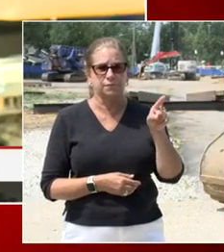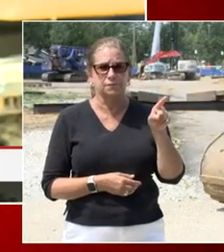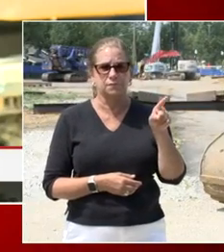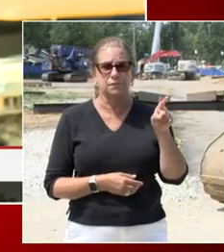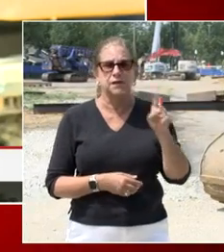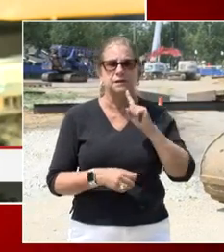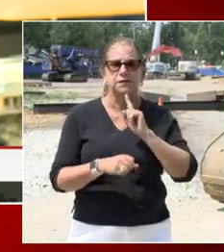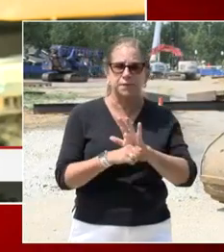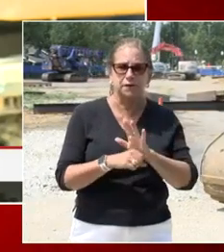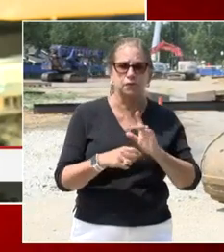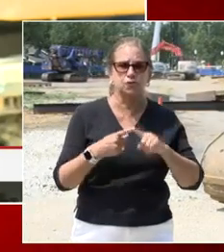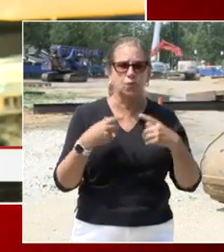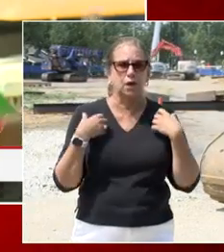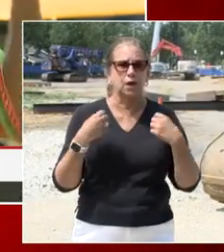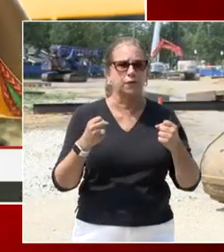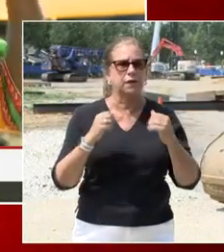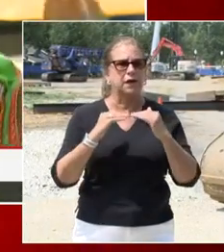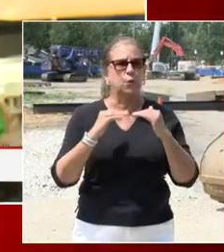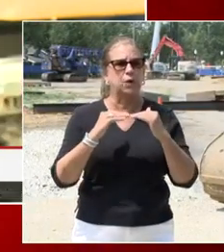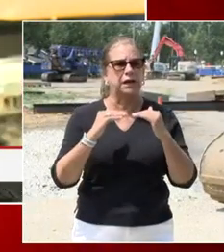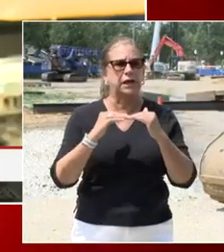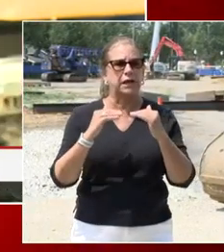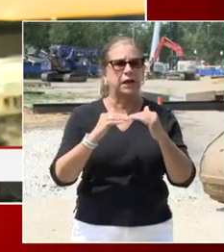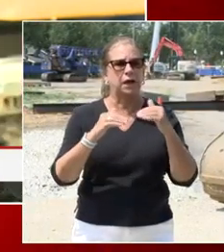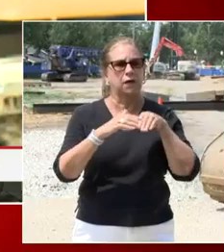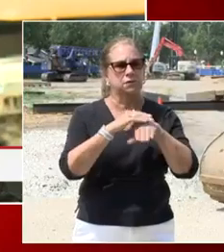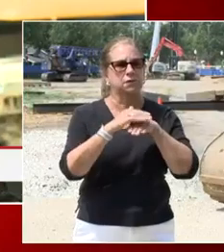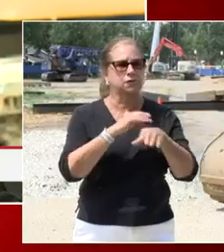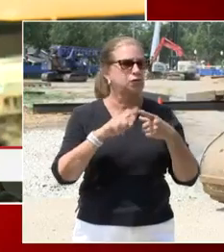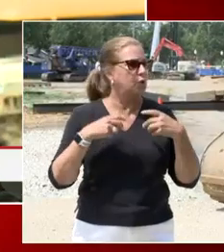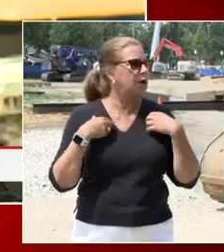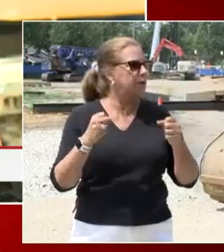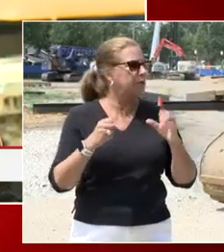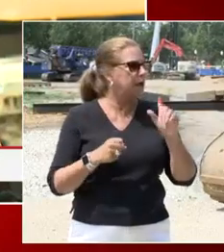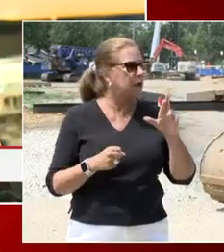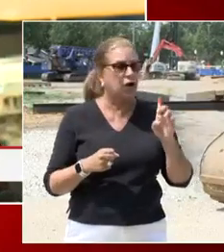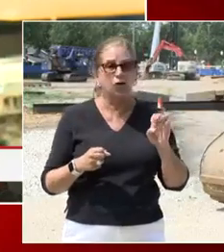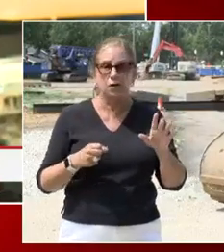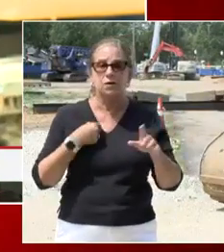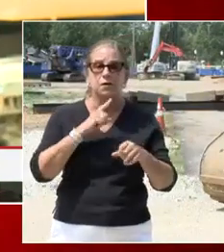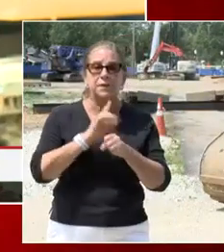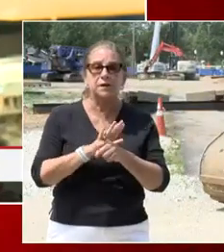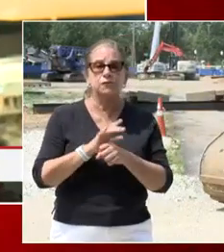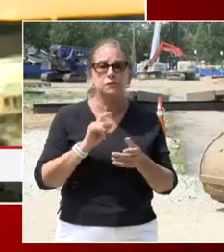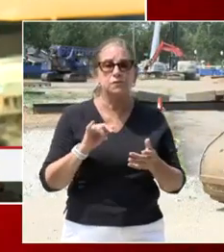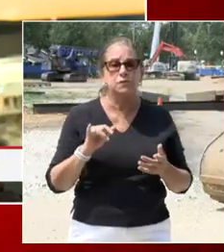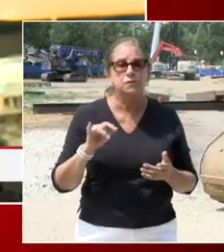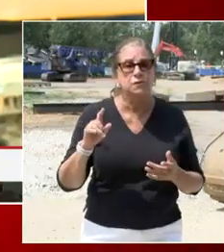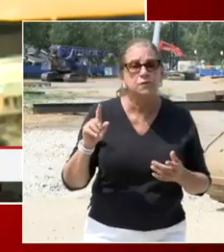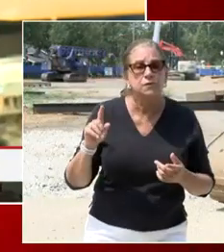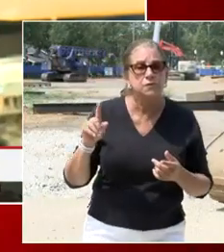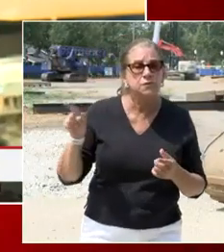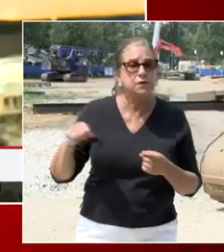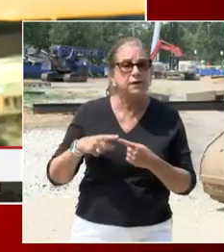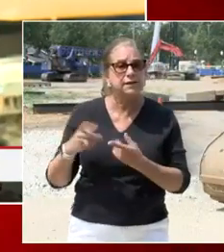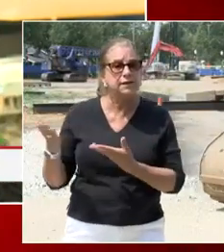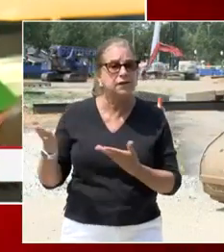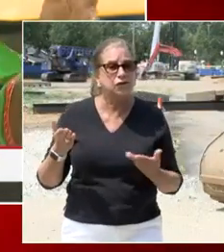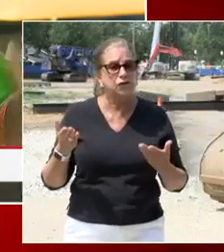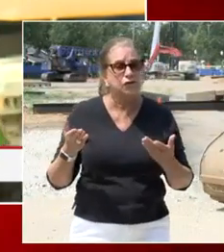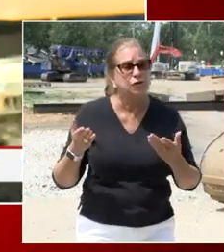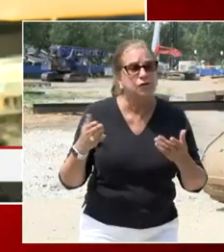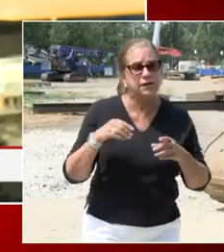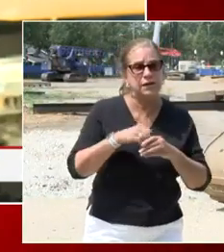Washington, D.C. prior to me, even back when you were at the Covenant House here in Ward 8. So we appreciate your leadership.